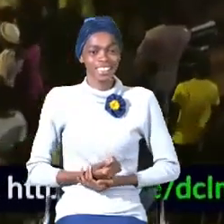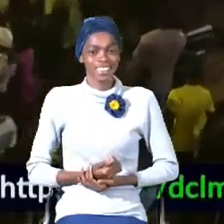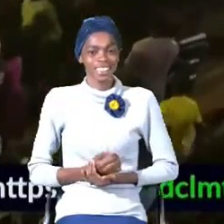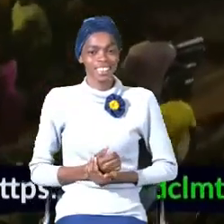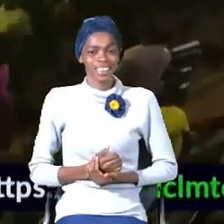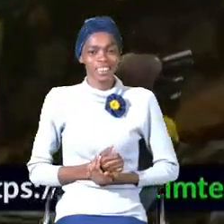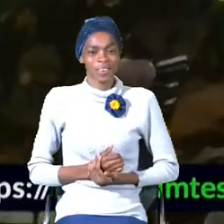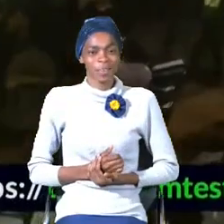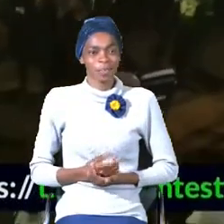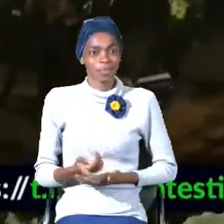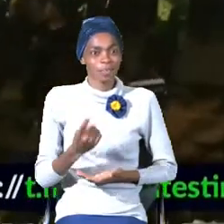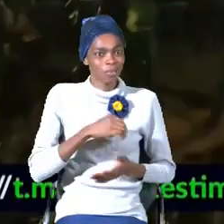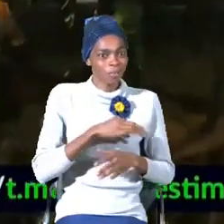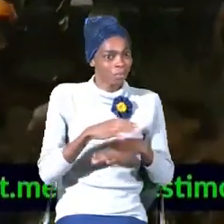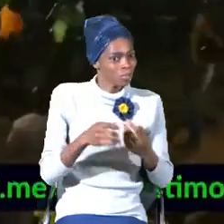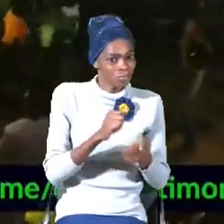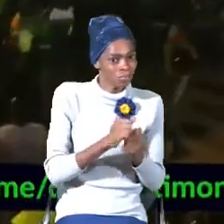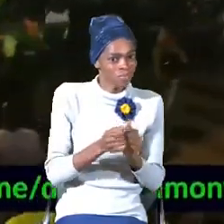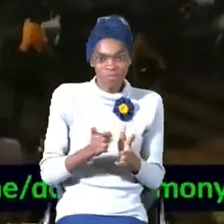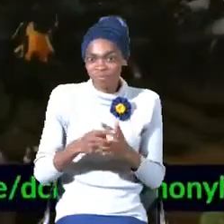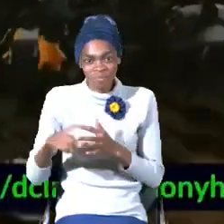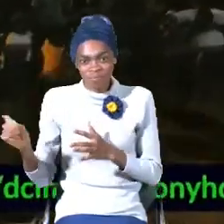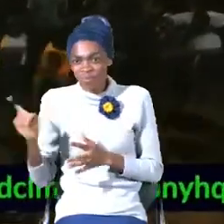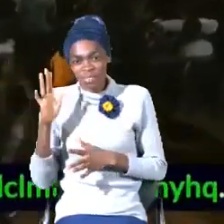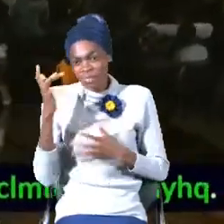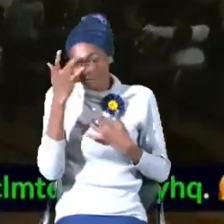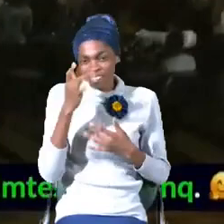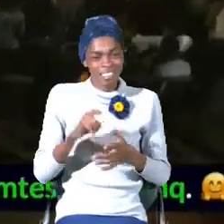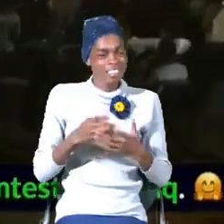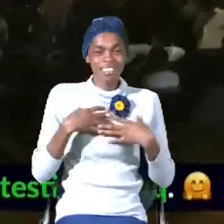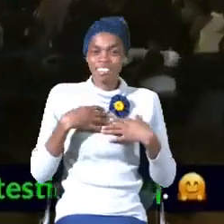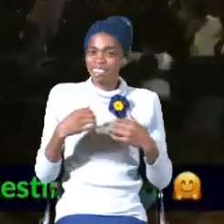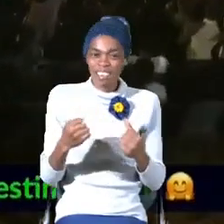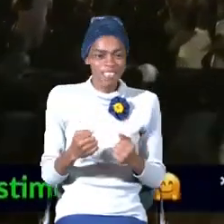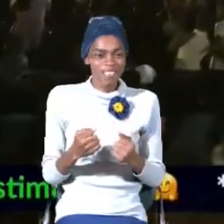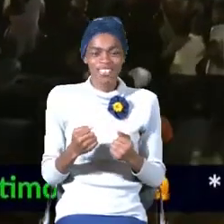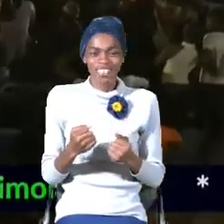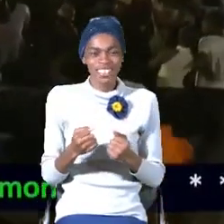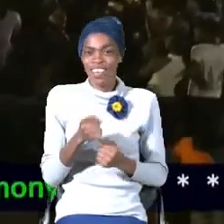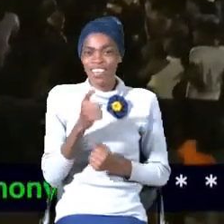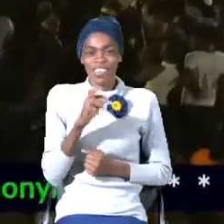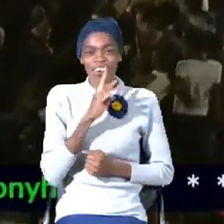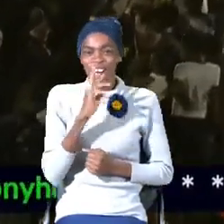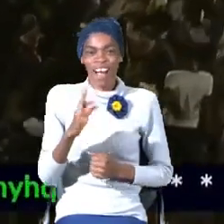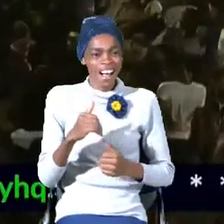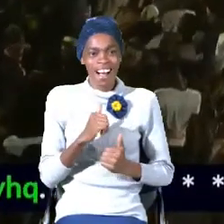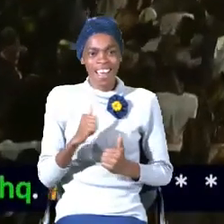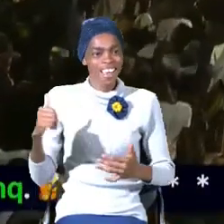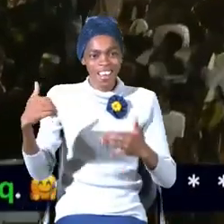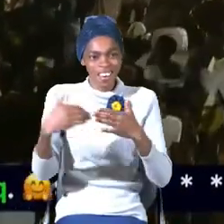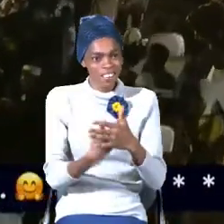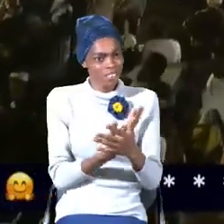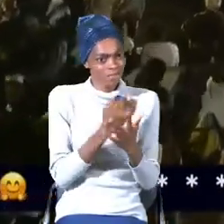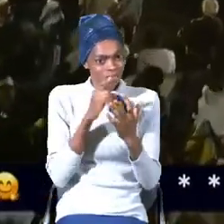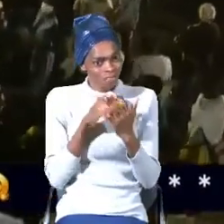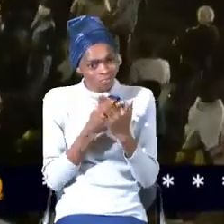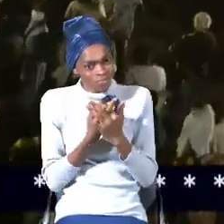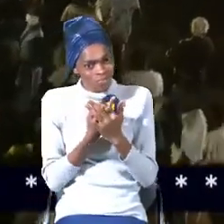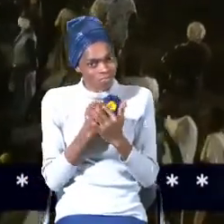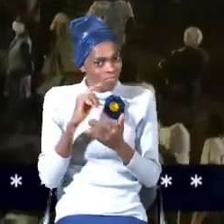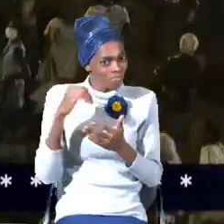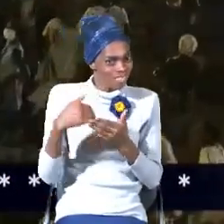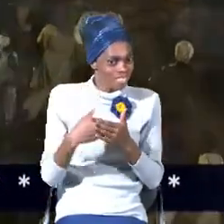The problems have gone. Your sickness have gone. You have a new beginning. You are a